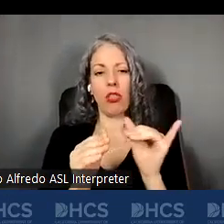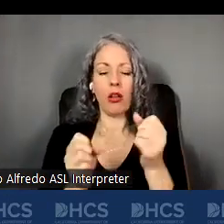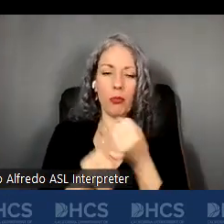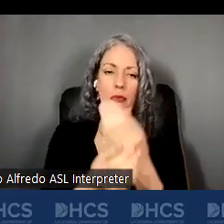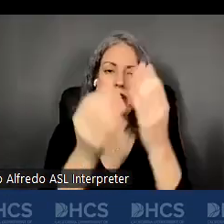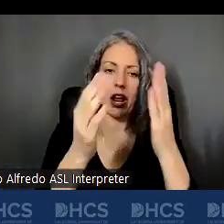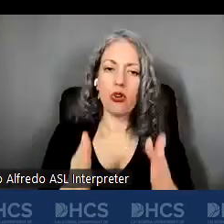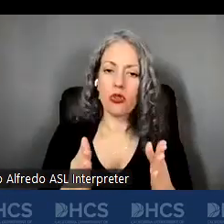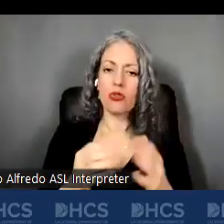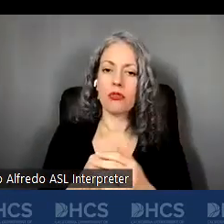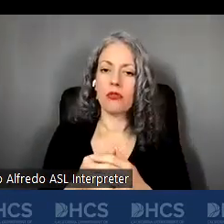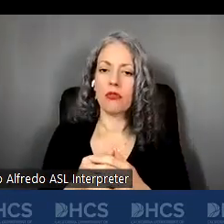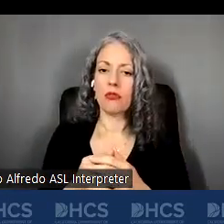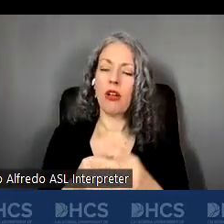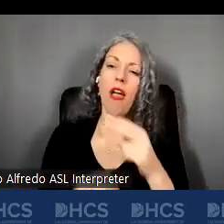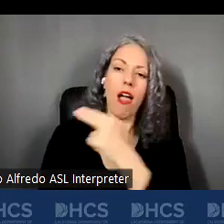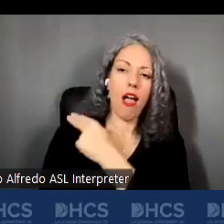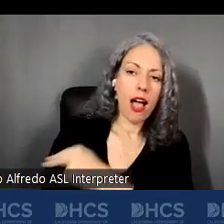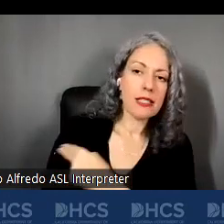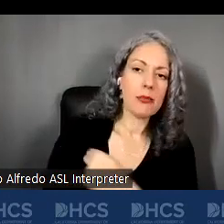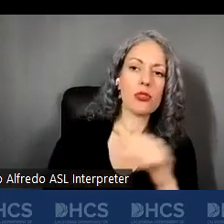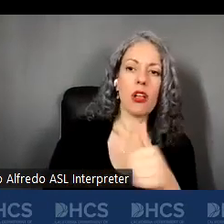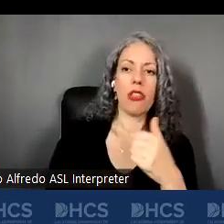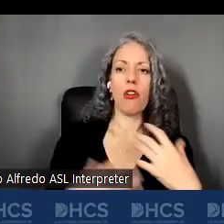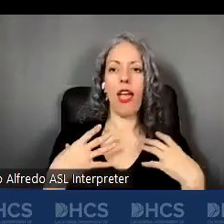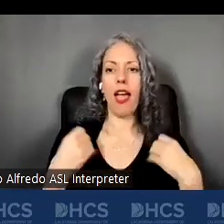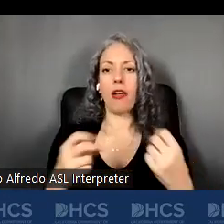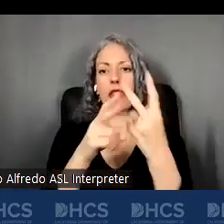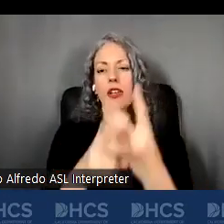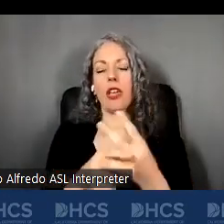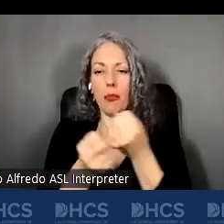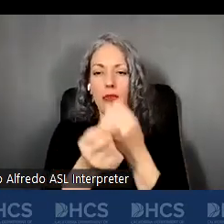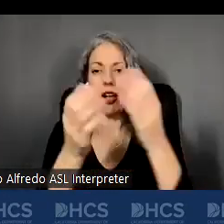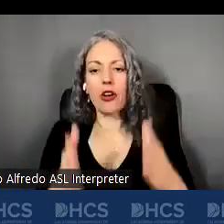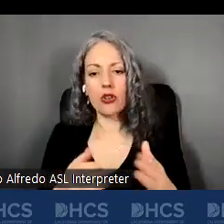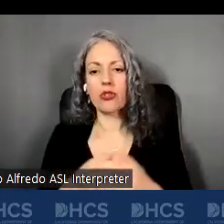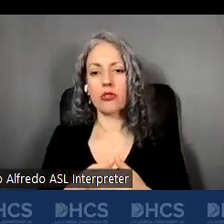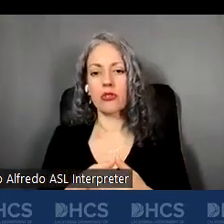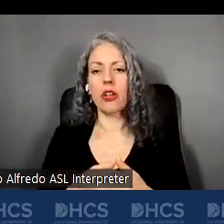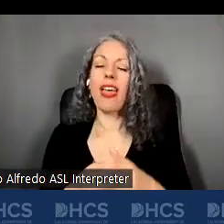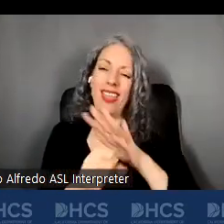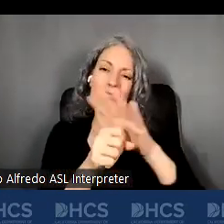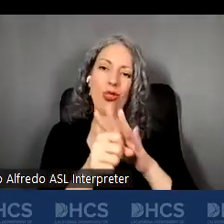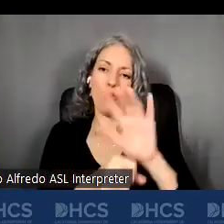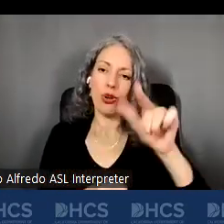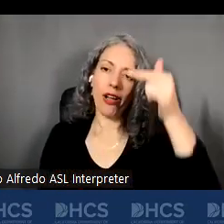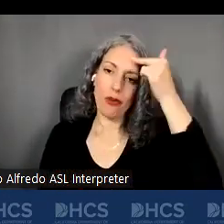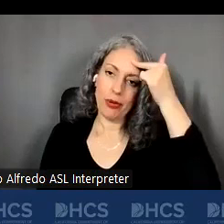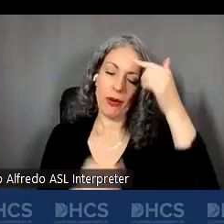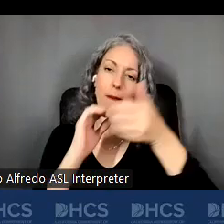providers, hospitals and other healthcare providers. And then we had our local governmental